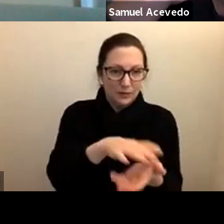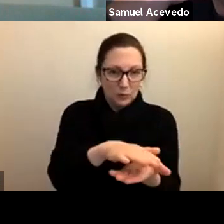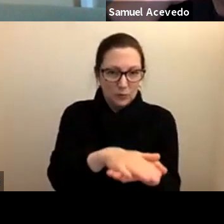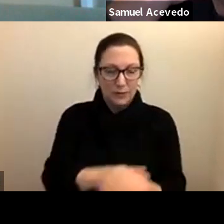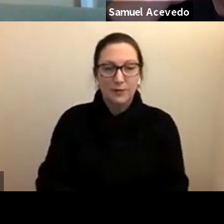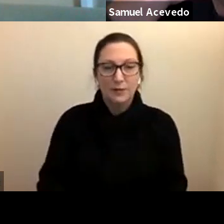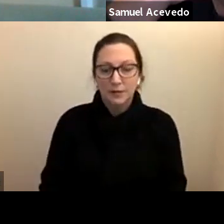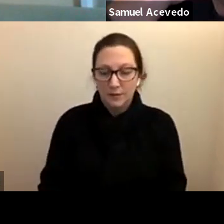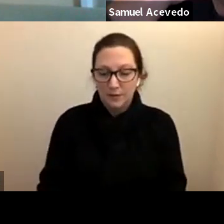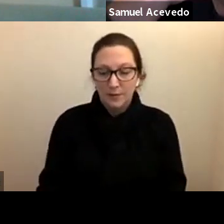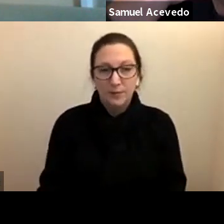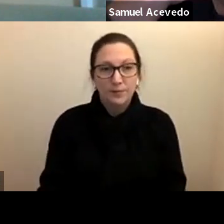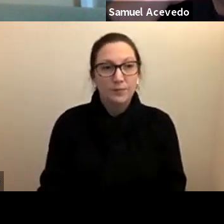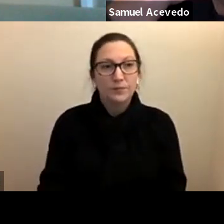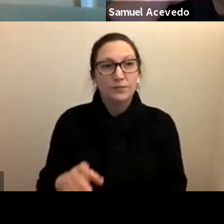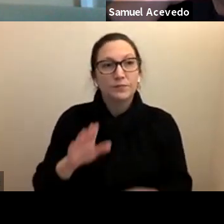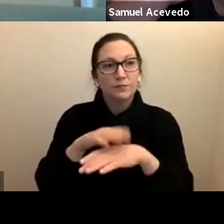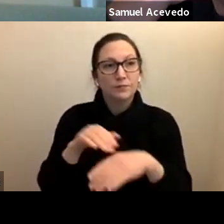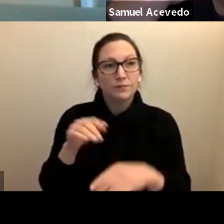Thank you, Dr. Tung.